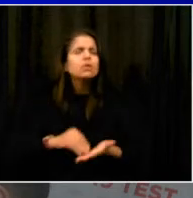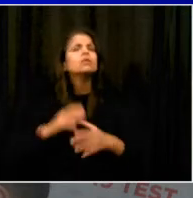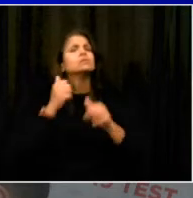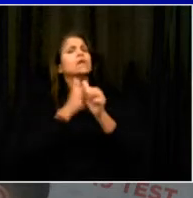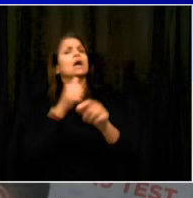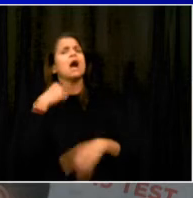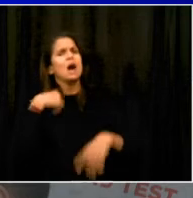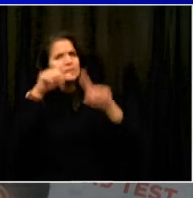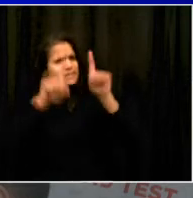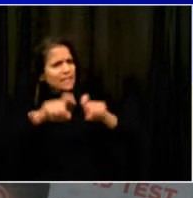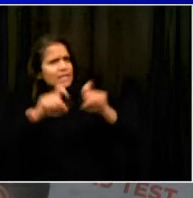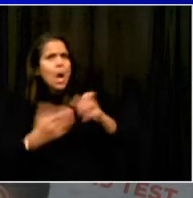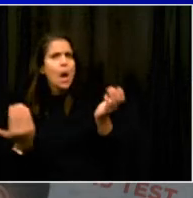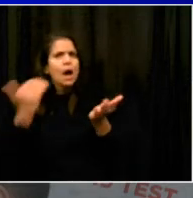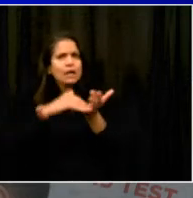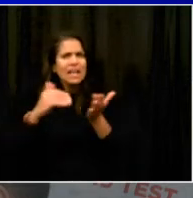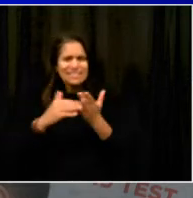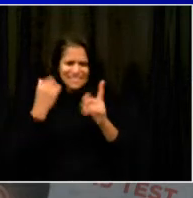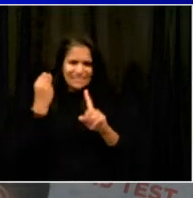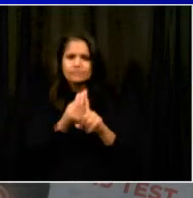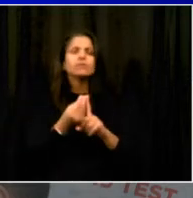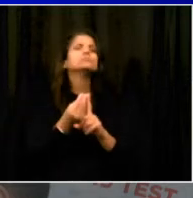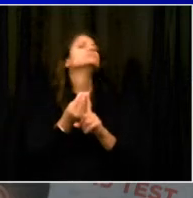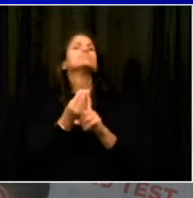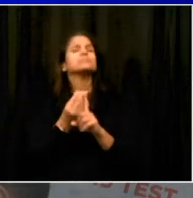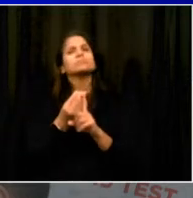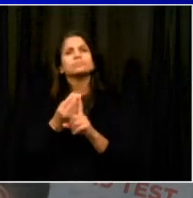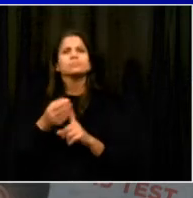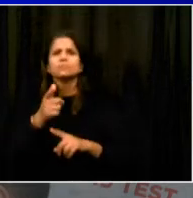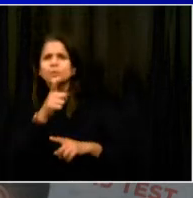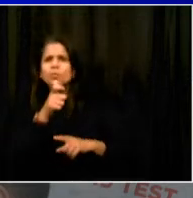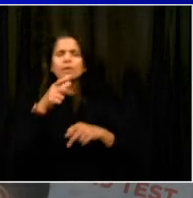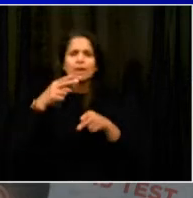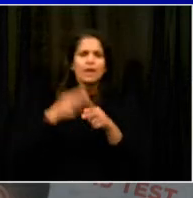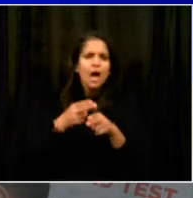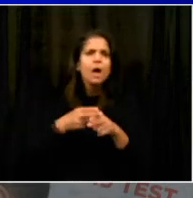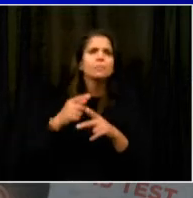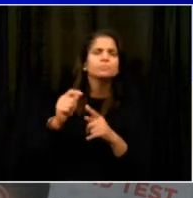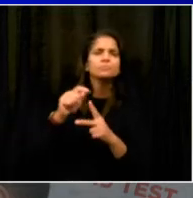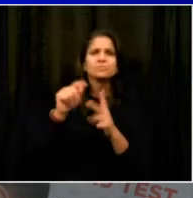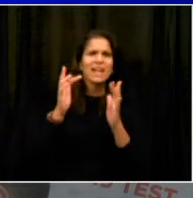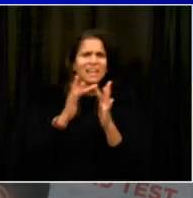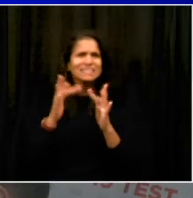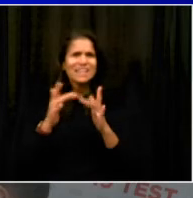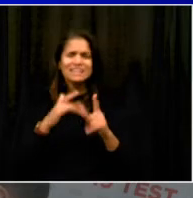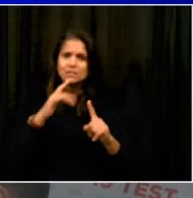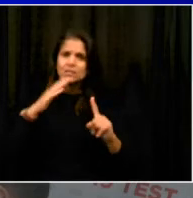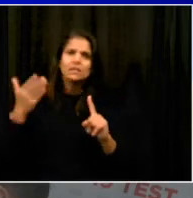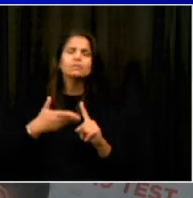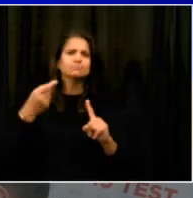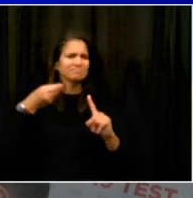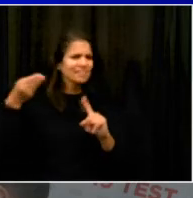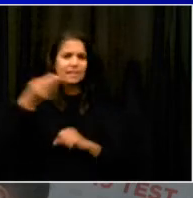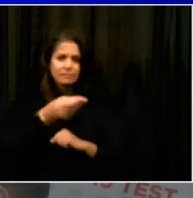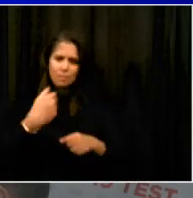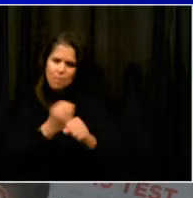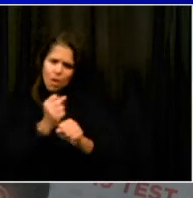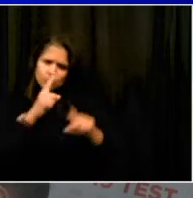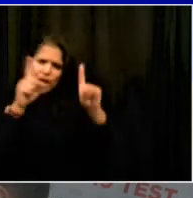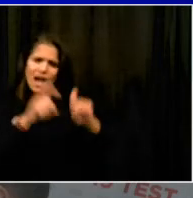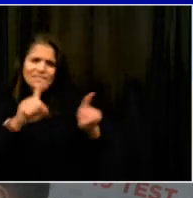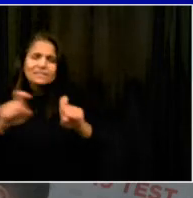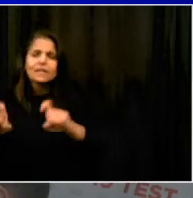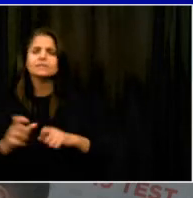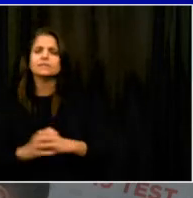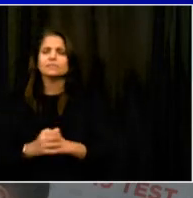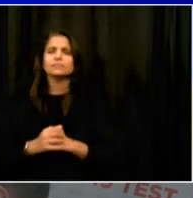dog, if that's what it takes for you to stay home and to keep our city safe. You should be proud of the number of New Yorkers that have come out to